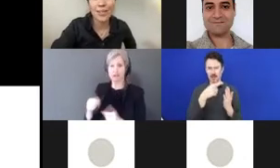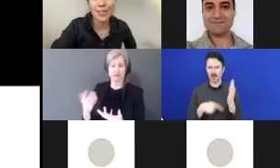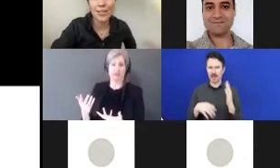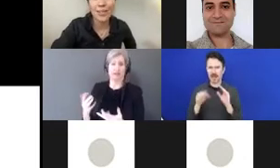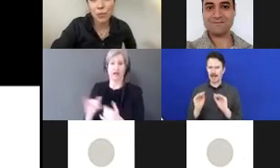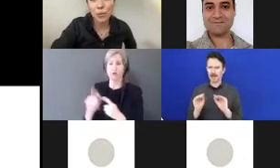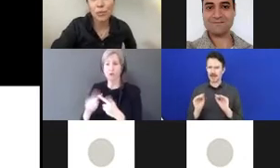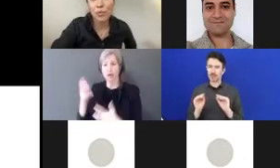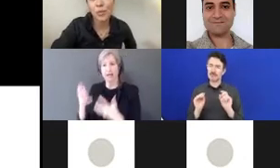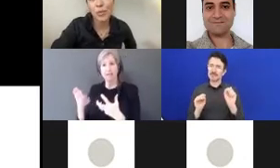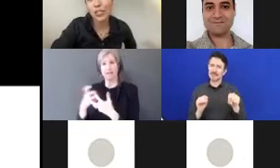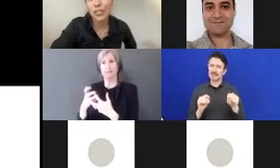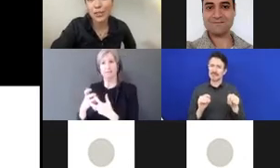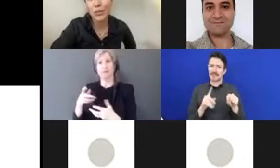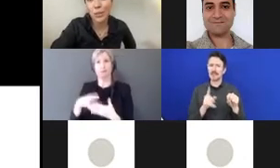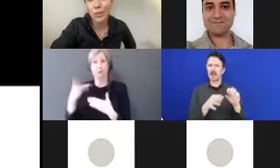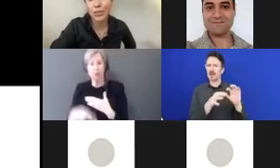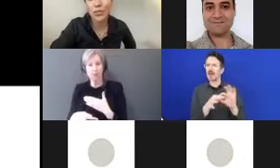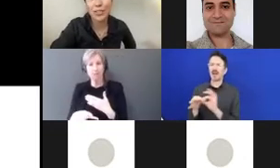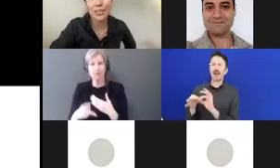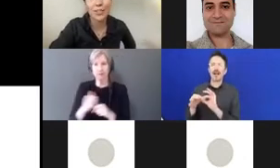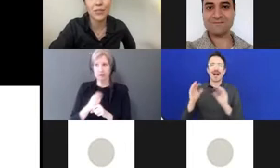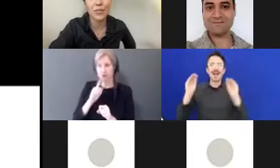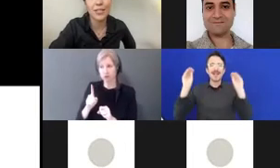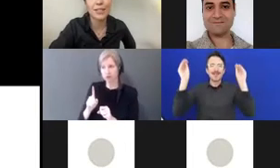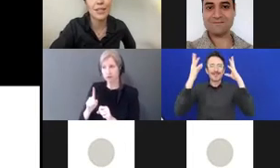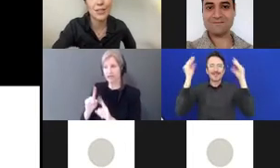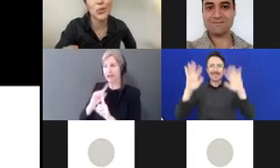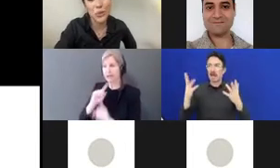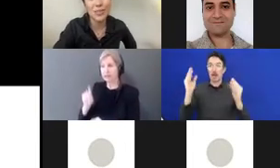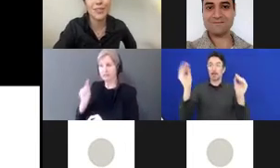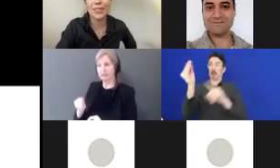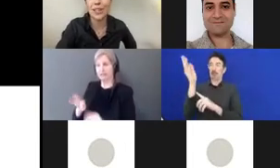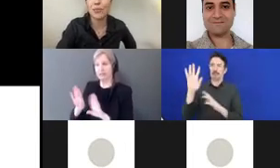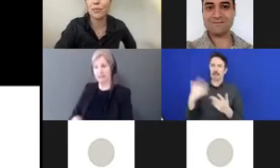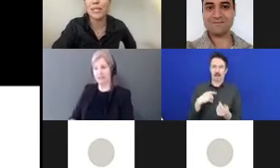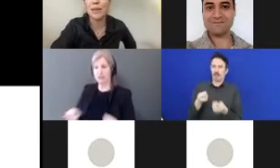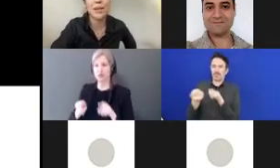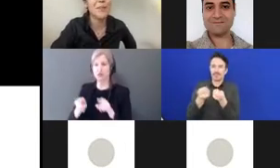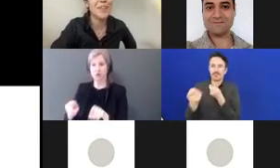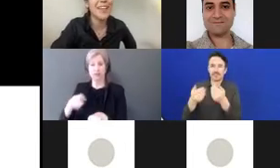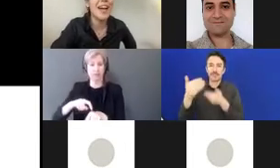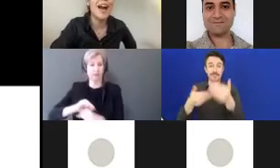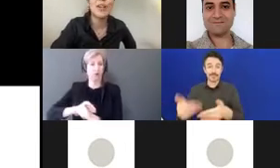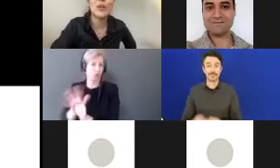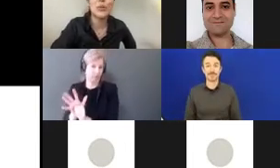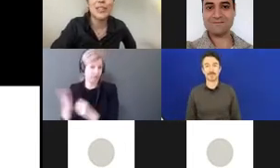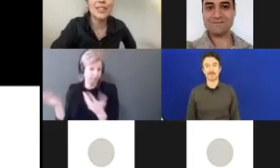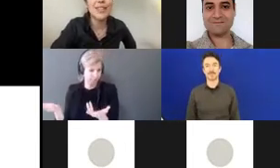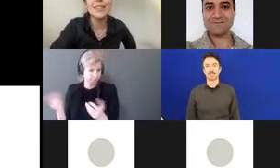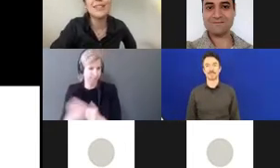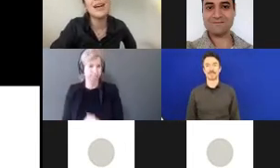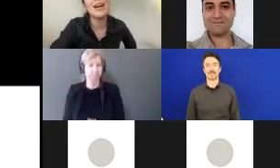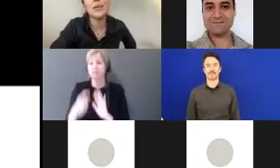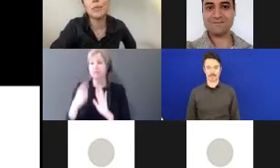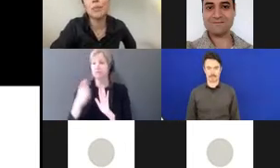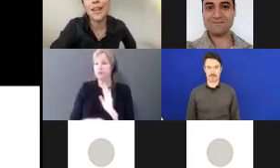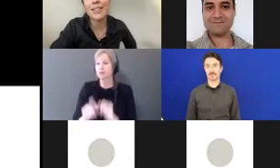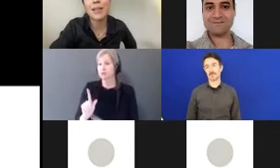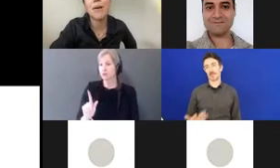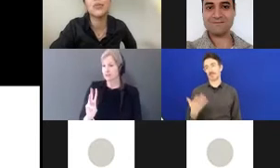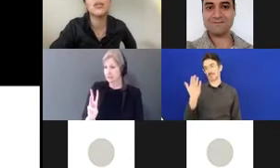the existing programs to make sure that they responded to the needs of kids during the time of the pandemic. Article 26, there